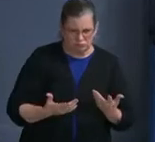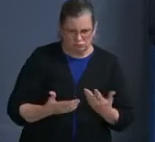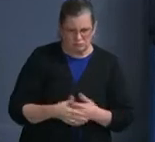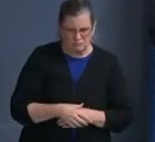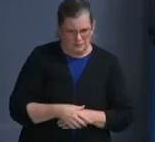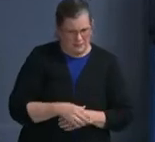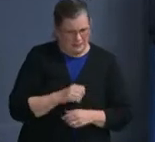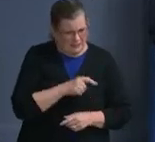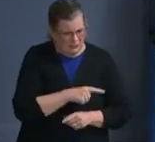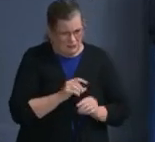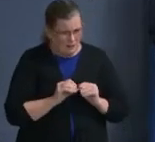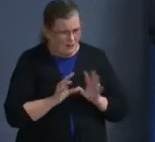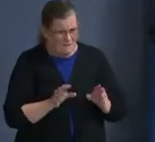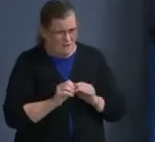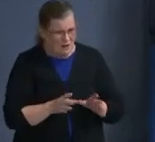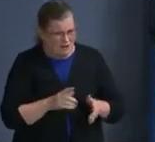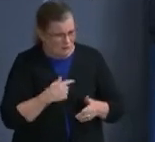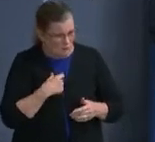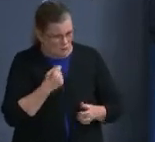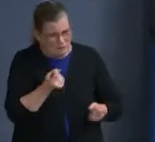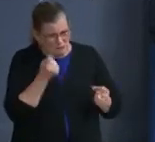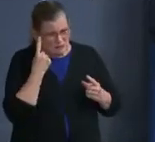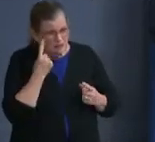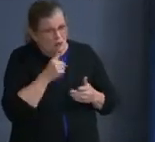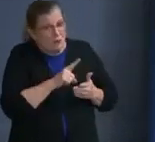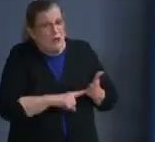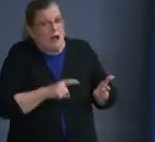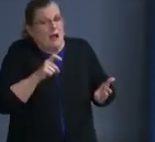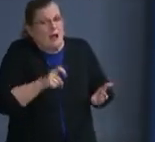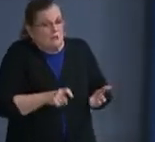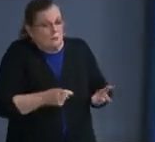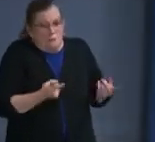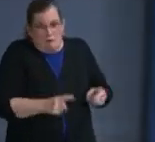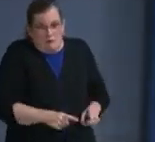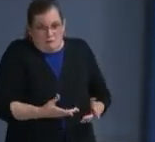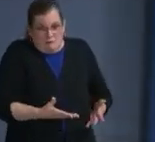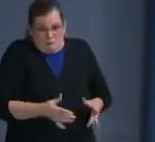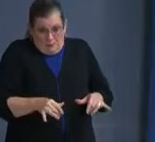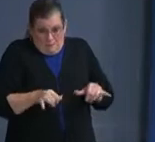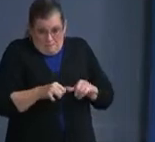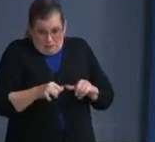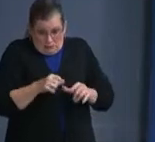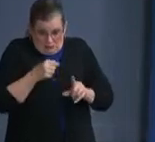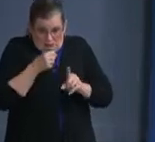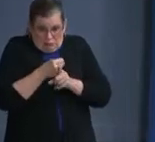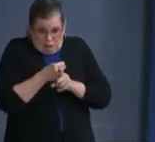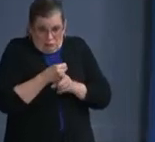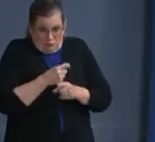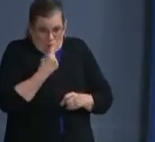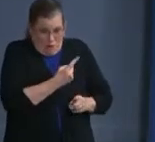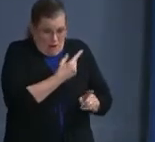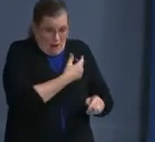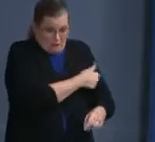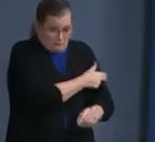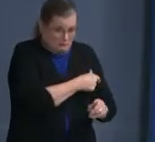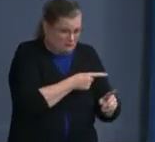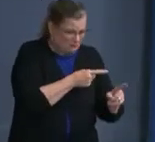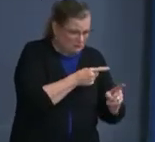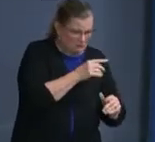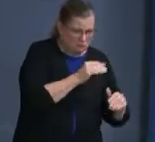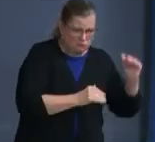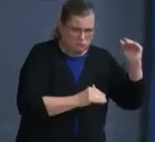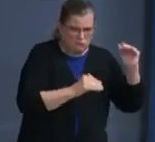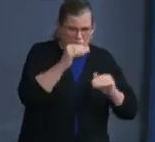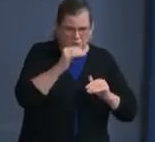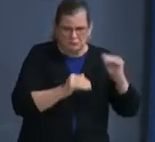what I'm really trying to get at is what has to happen? Is it a metric that we hit, or is it one hospital hits 100% for